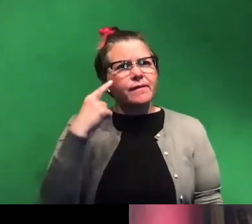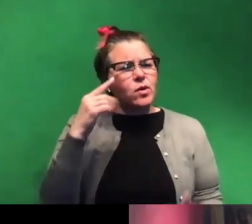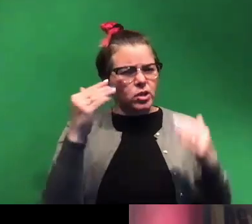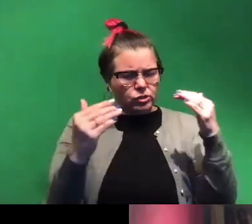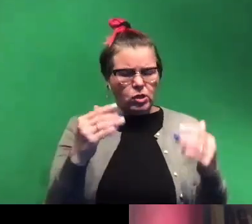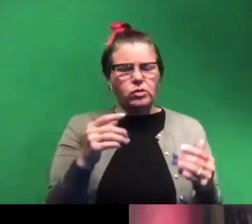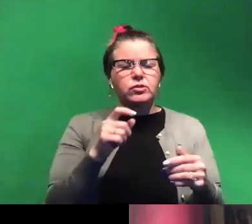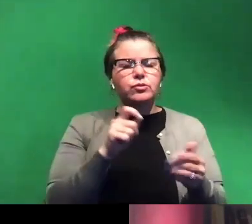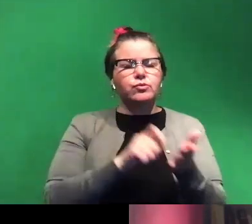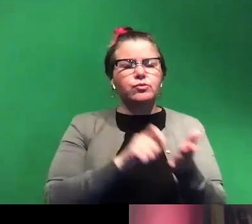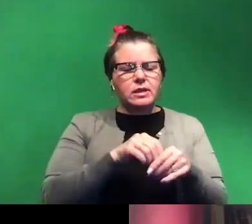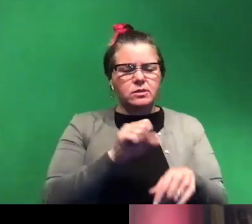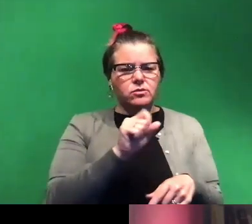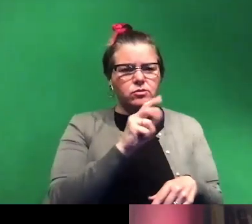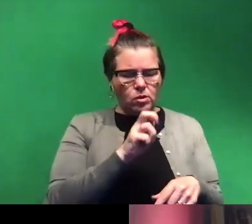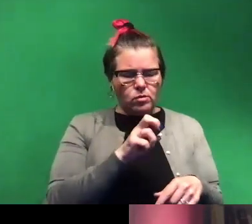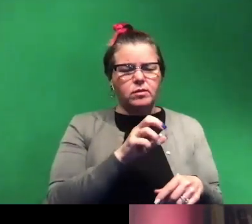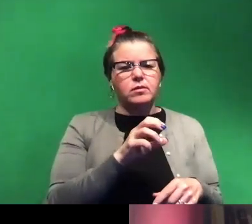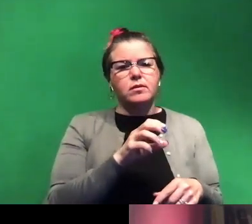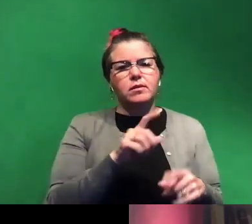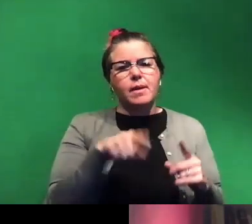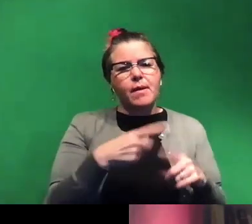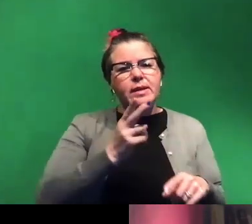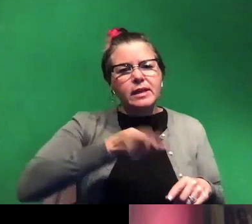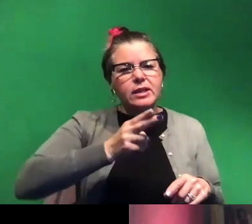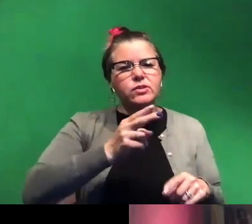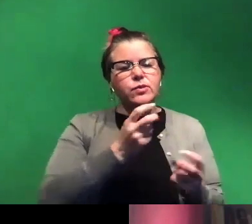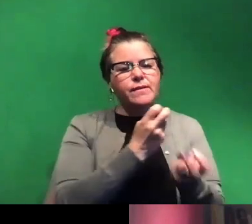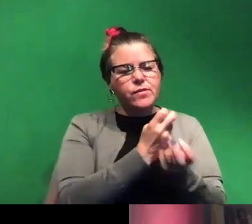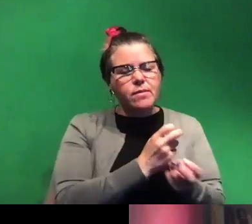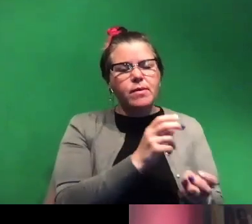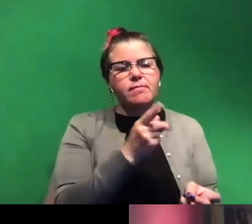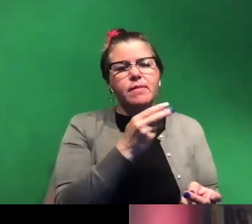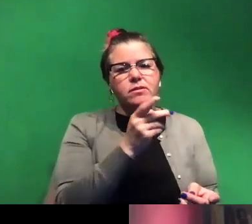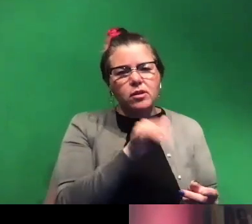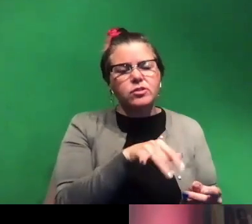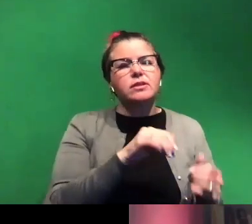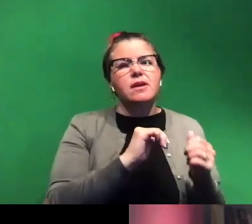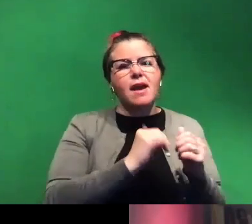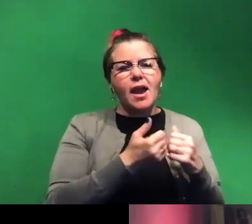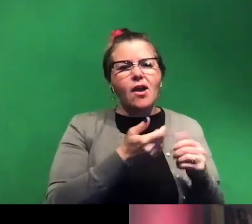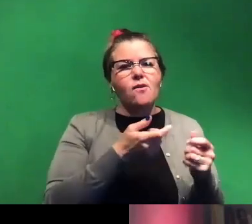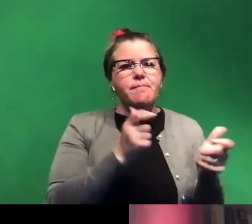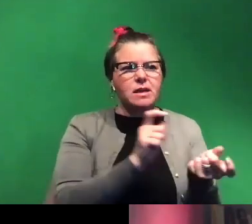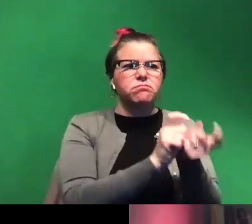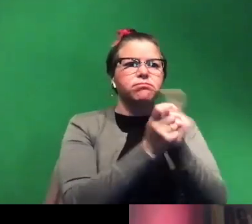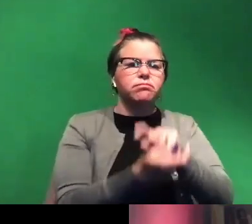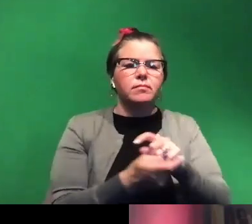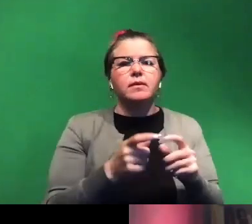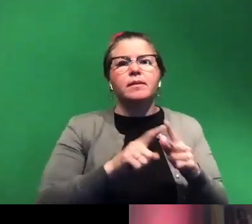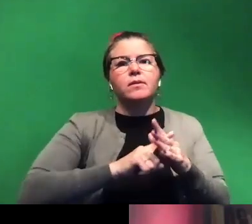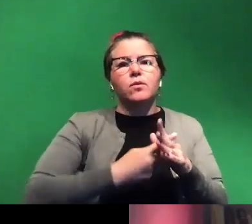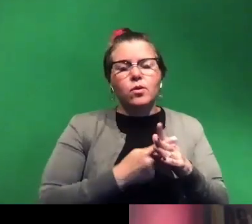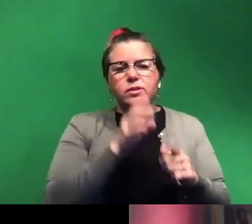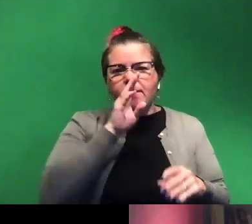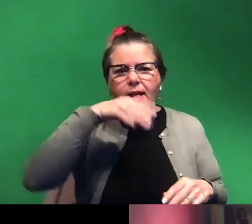in Stone, which was about the sort of history of vertebrate paleontology, like how some major transitions, like the origin of